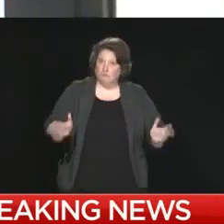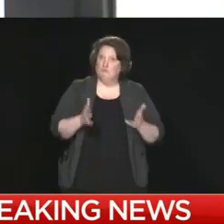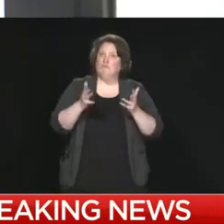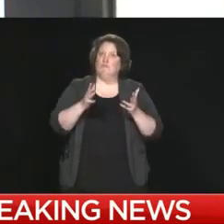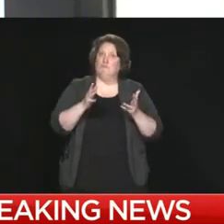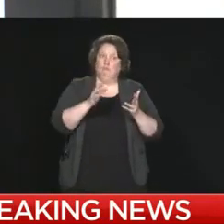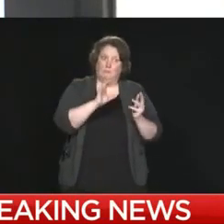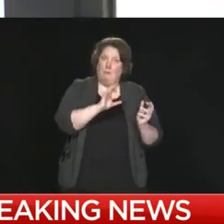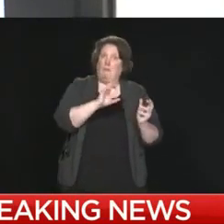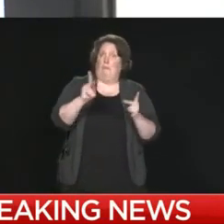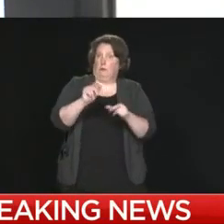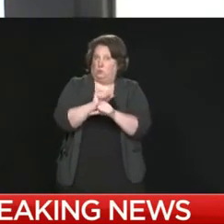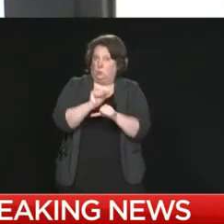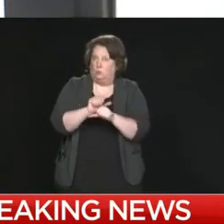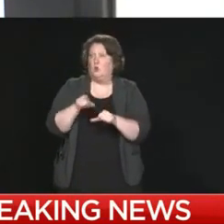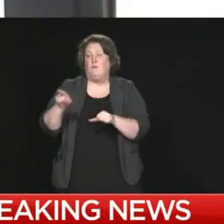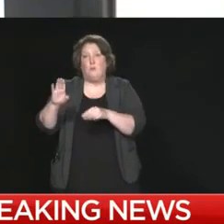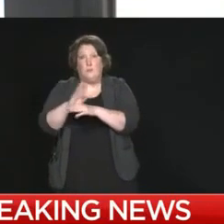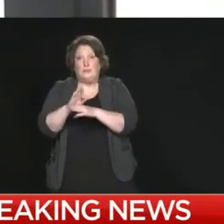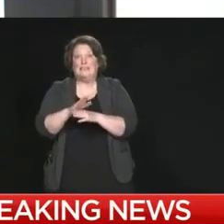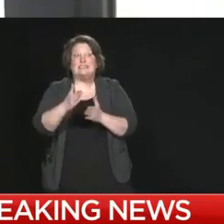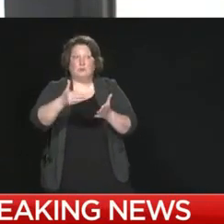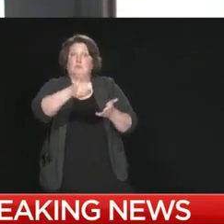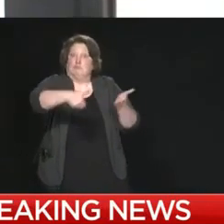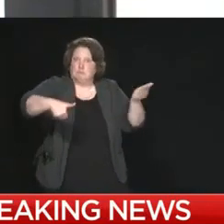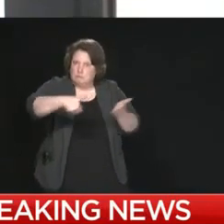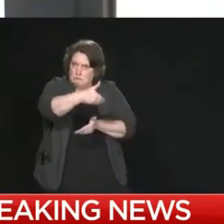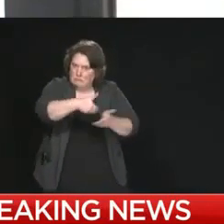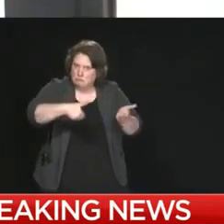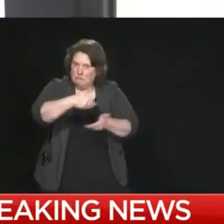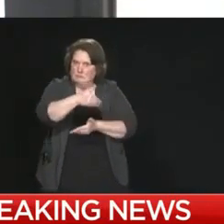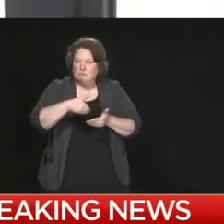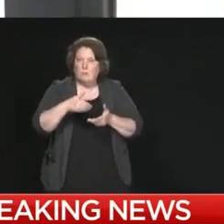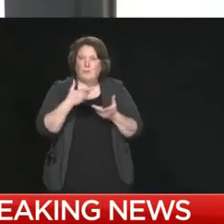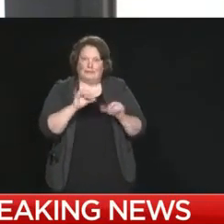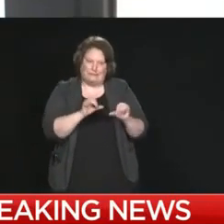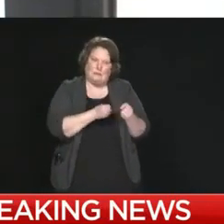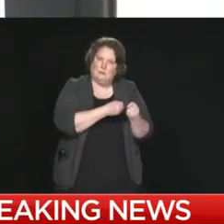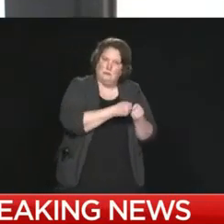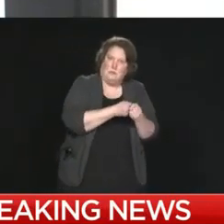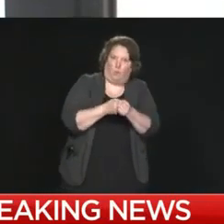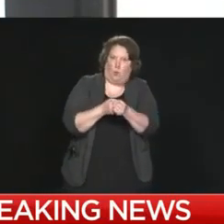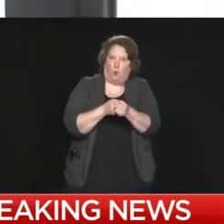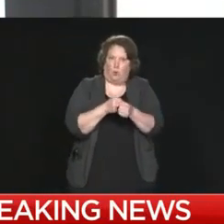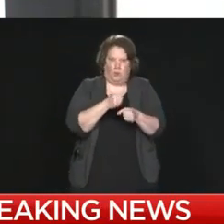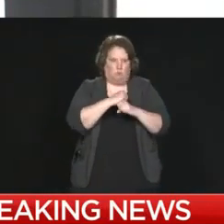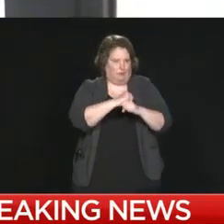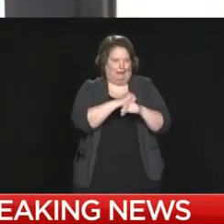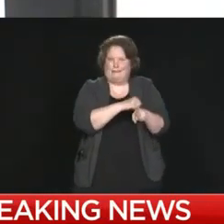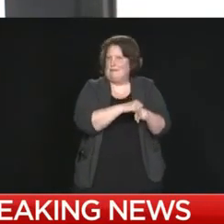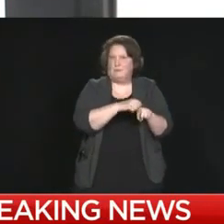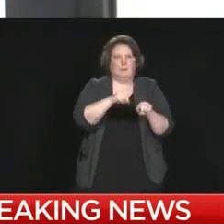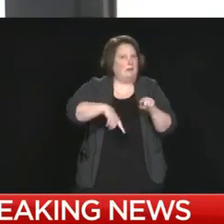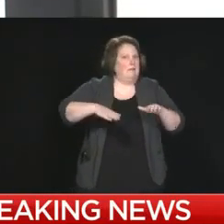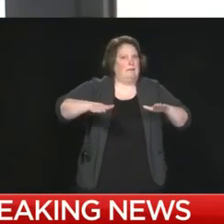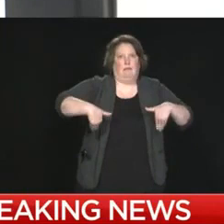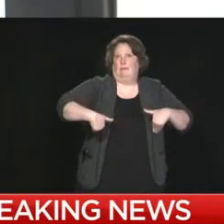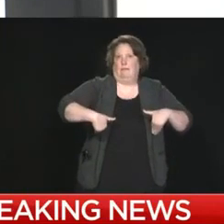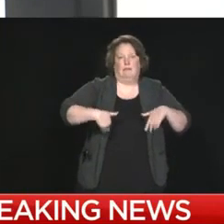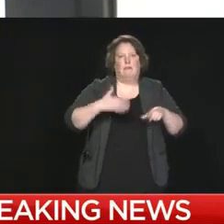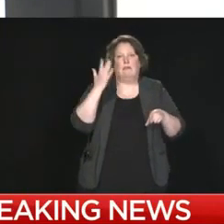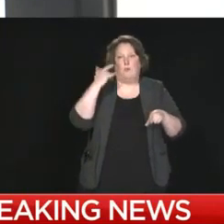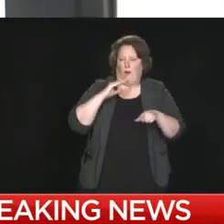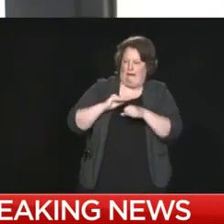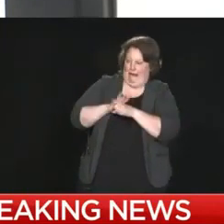encourage companies to get going again, while at the same time supporting and protecting those people who cannot work because